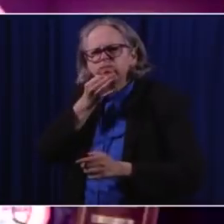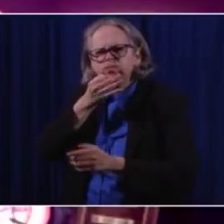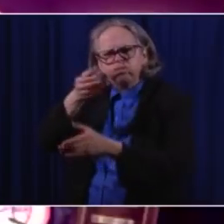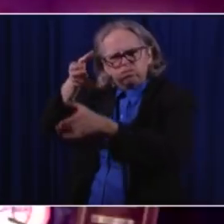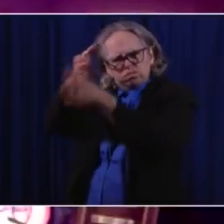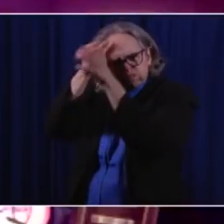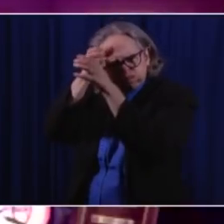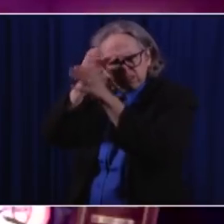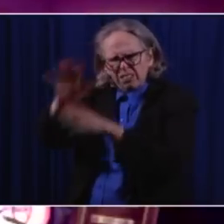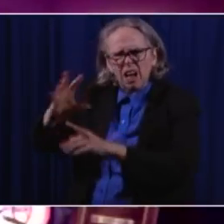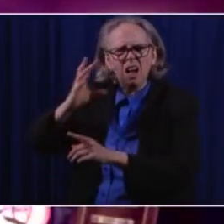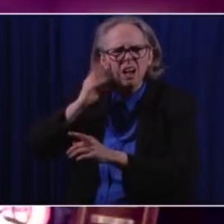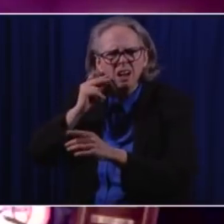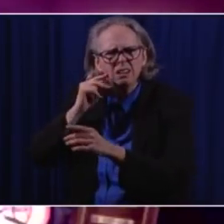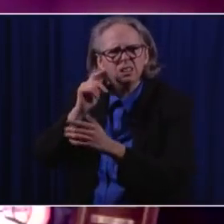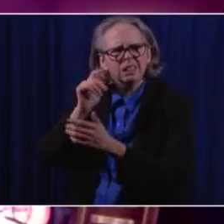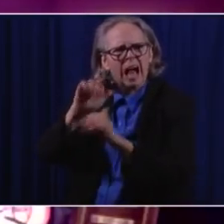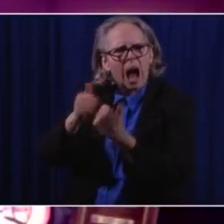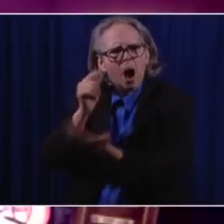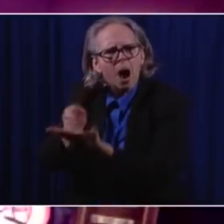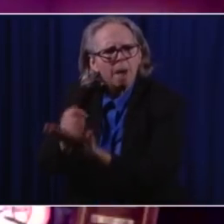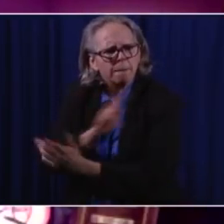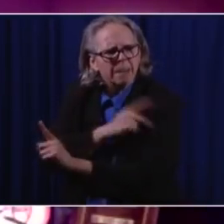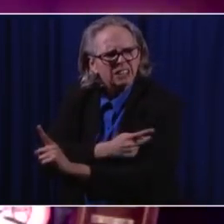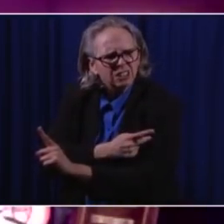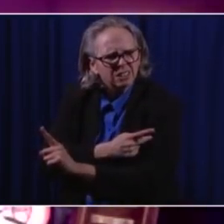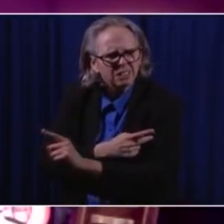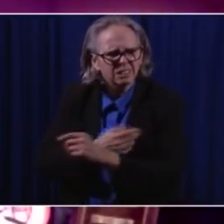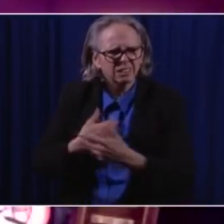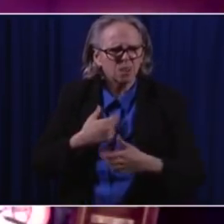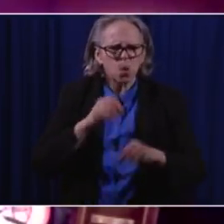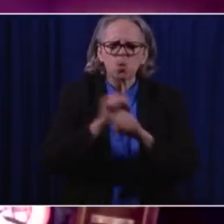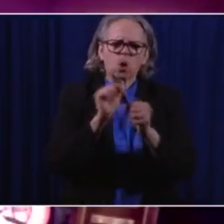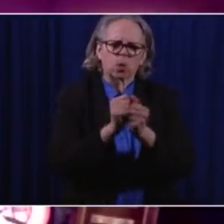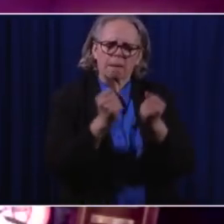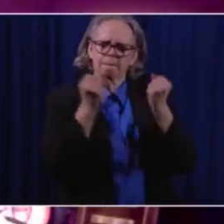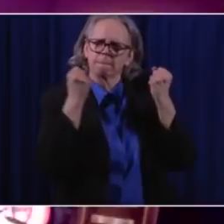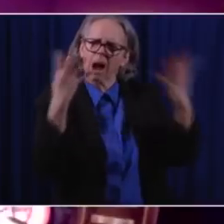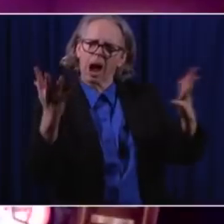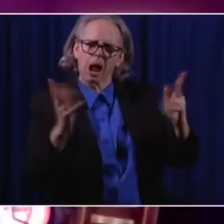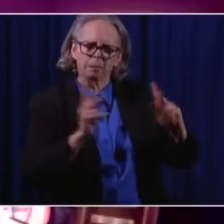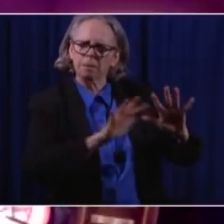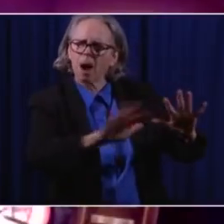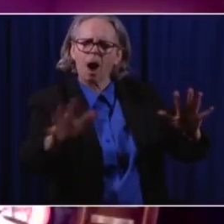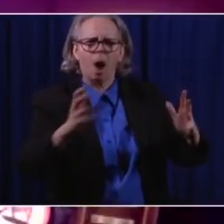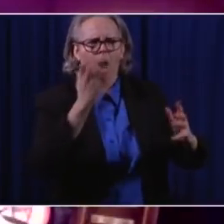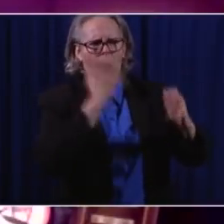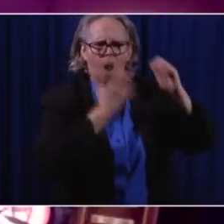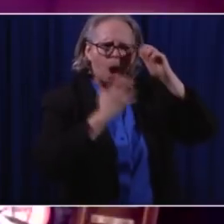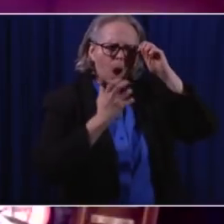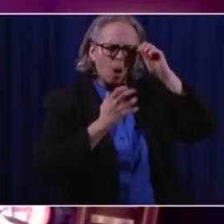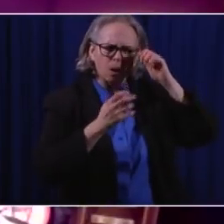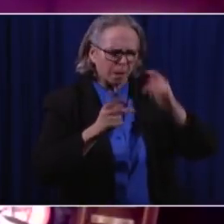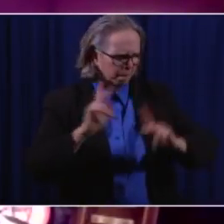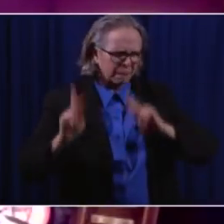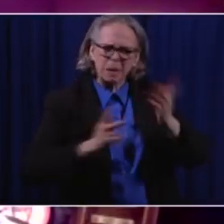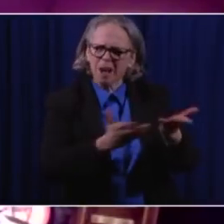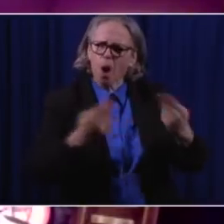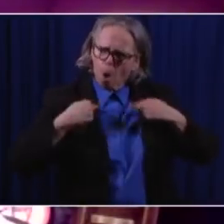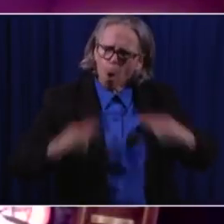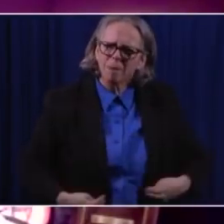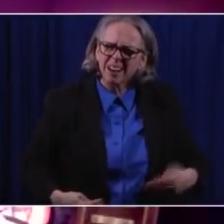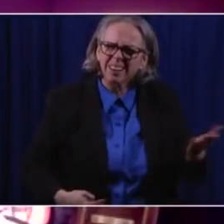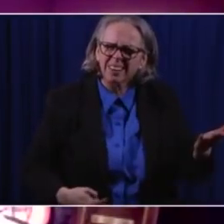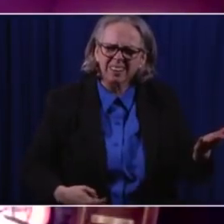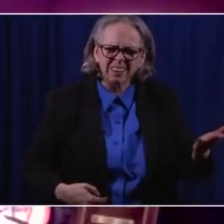some amazingly dedicated people, but they can only do so much. Every day they do miracles, but they can't